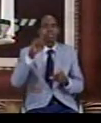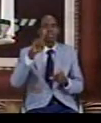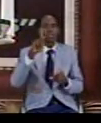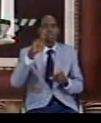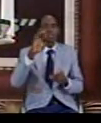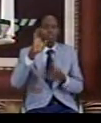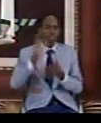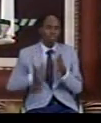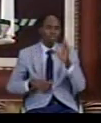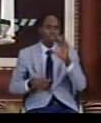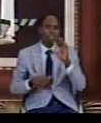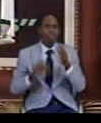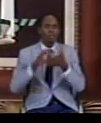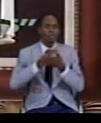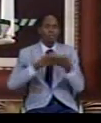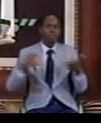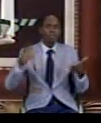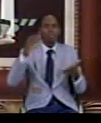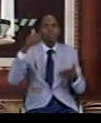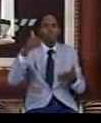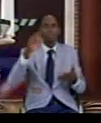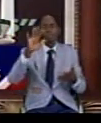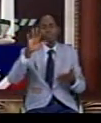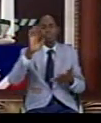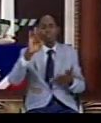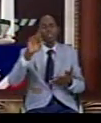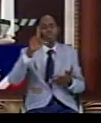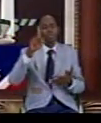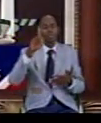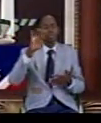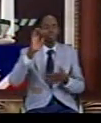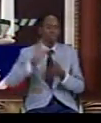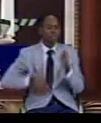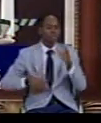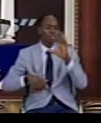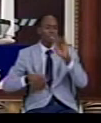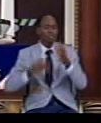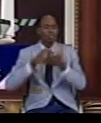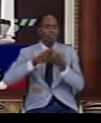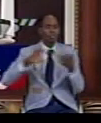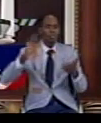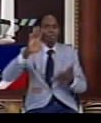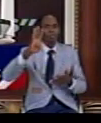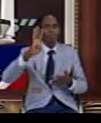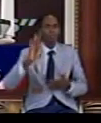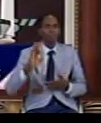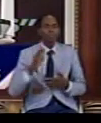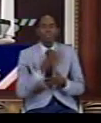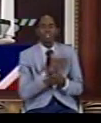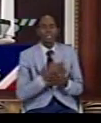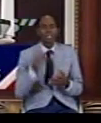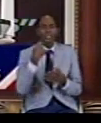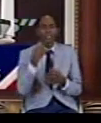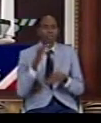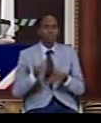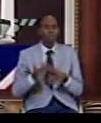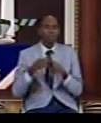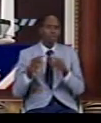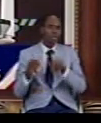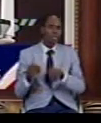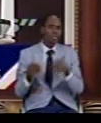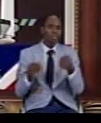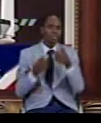Luke chapter 9, I'm reading from verse 59. Luke chapter 9, verse 59. And he said unto another, follow